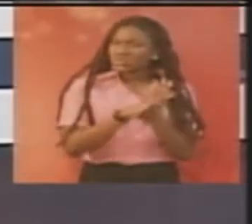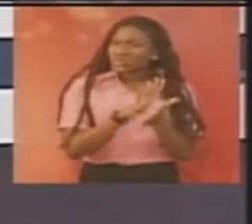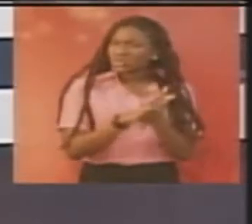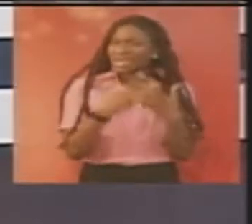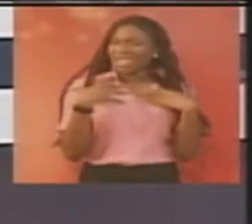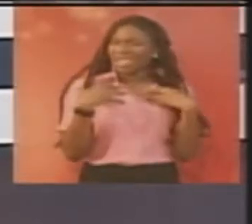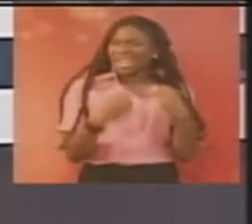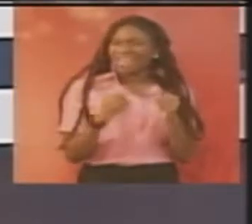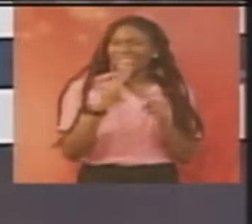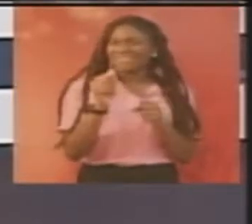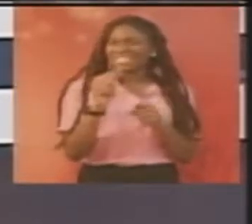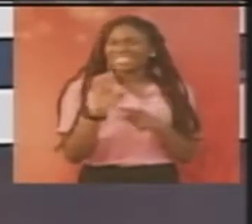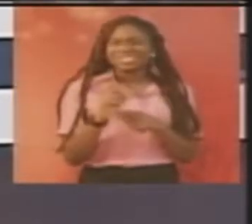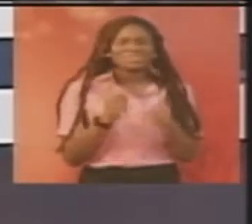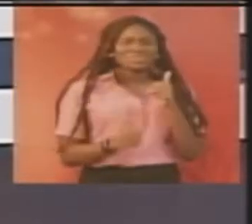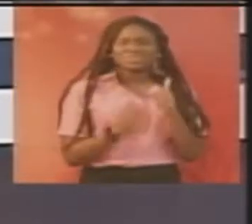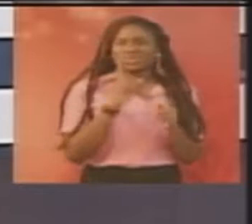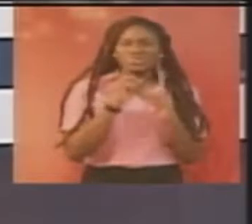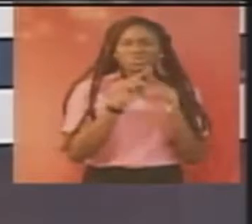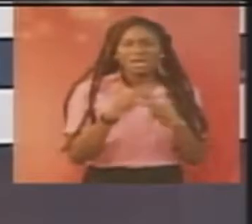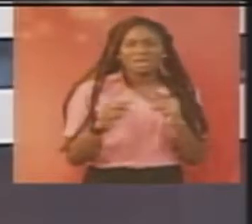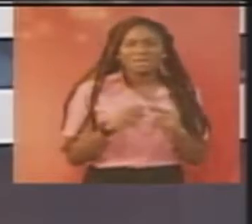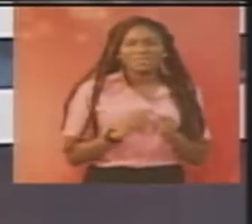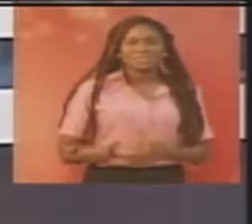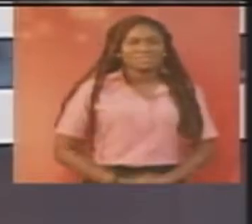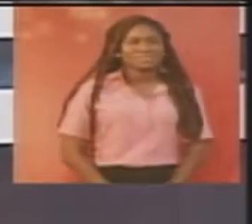vaccines are you referring to?